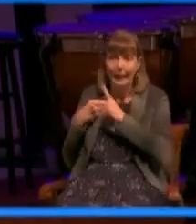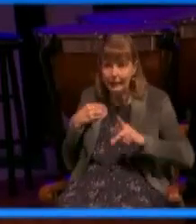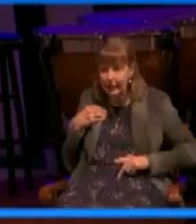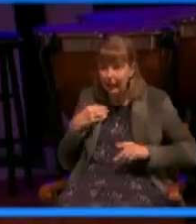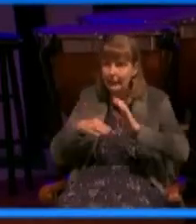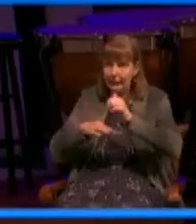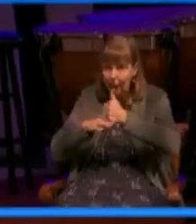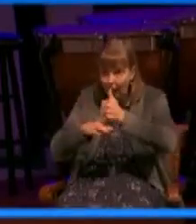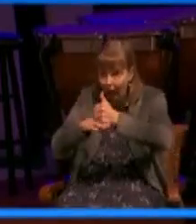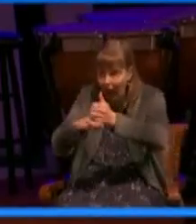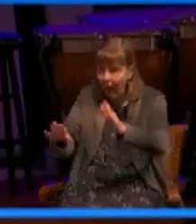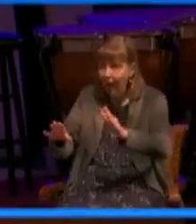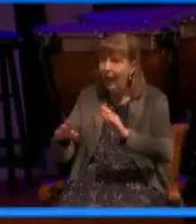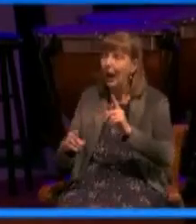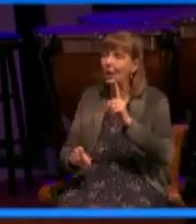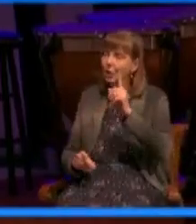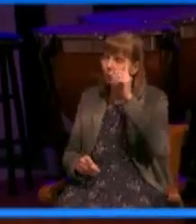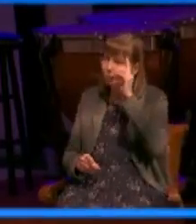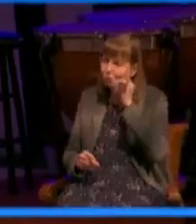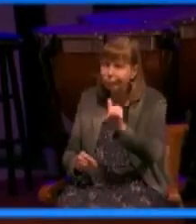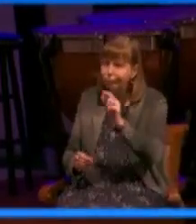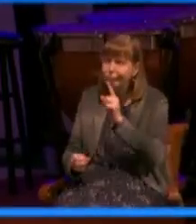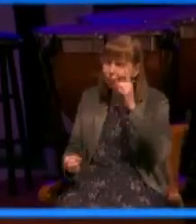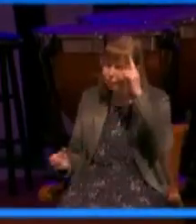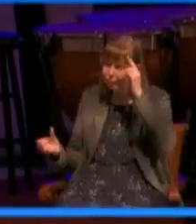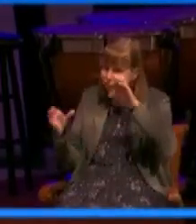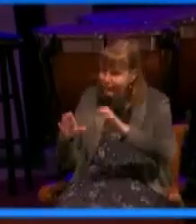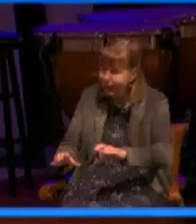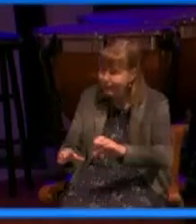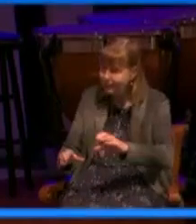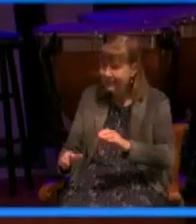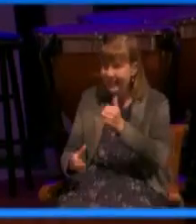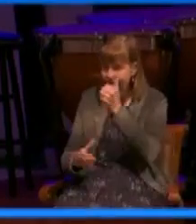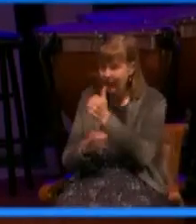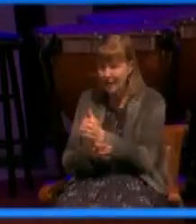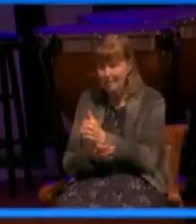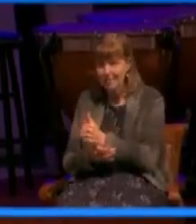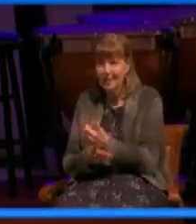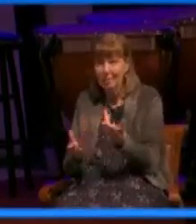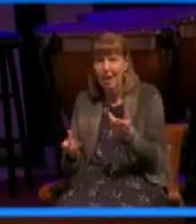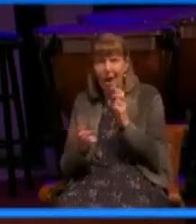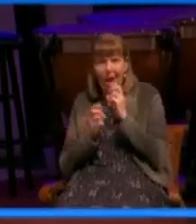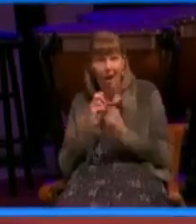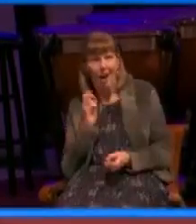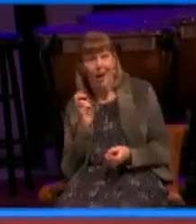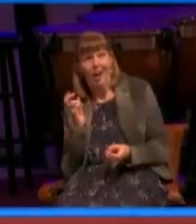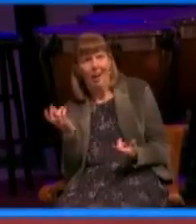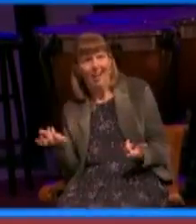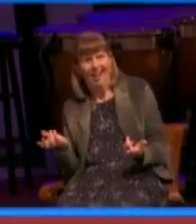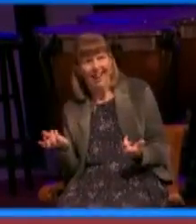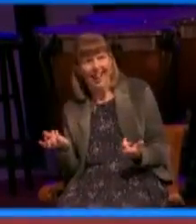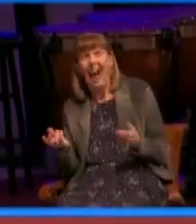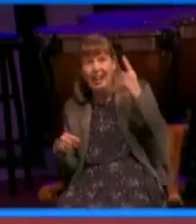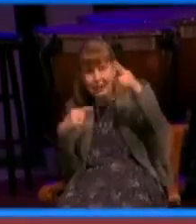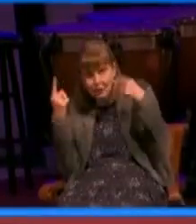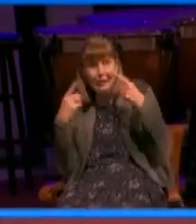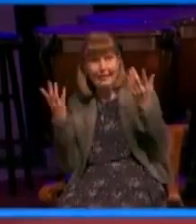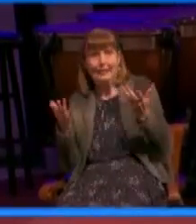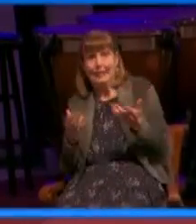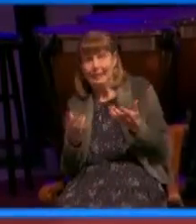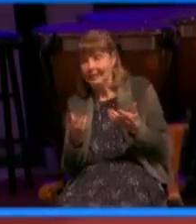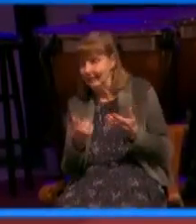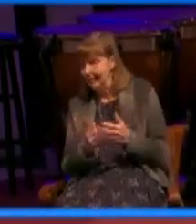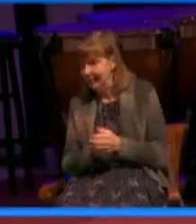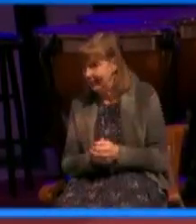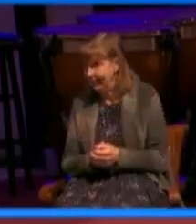all that I have promised. And Abraham has to be floored because he's thinking to himself, this is crazy.